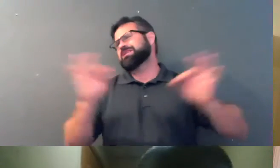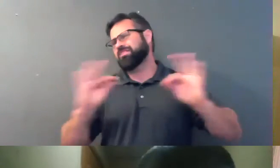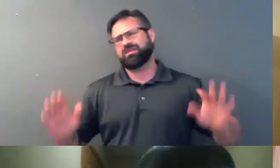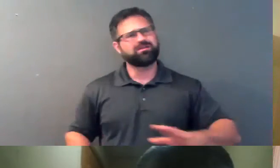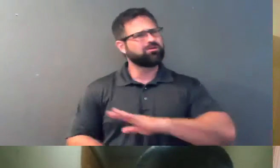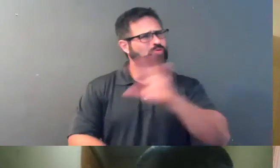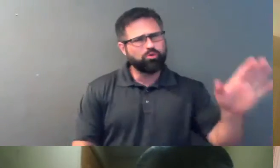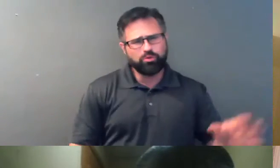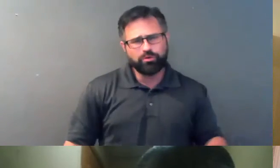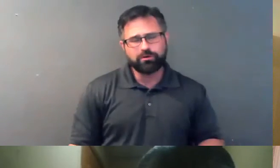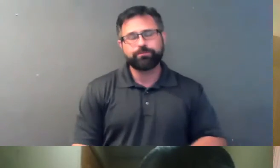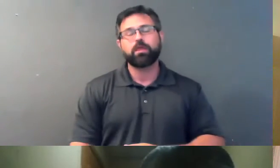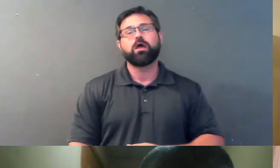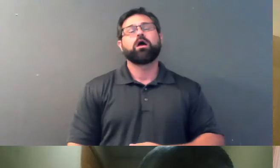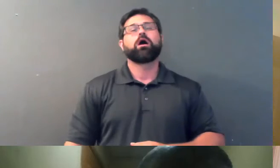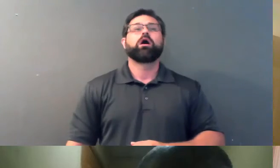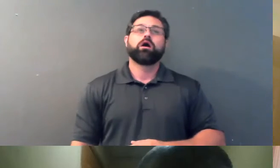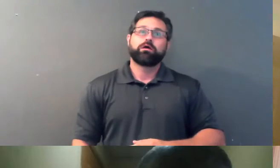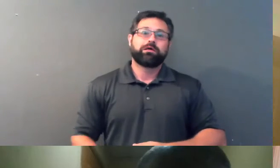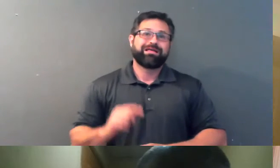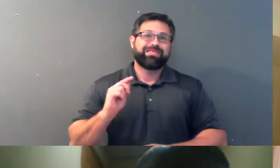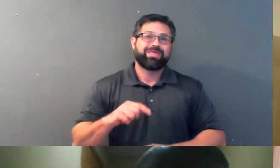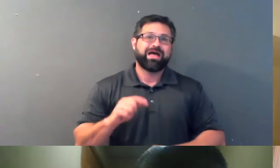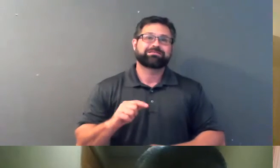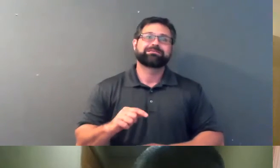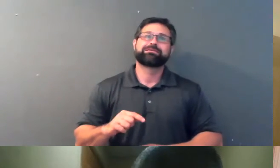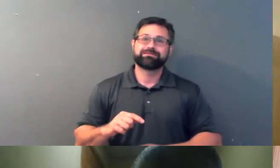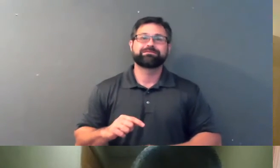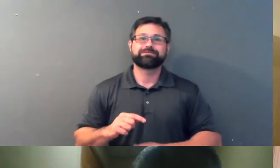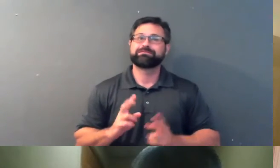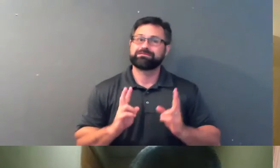we are really working on, and we hope